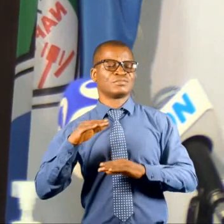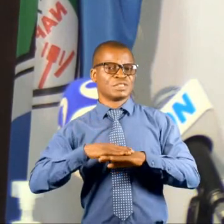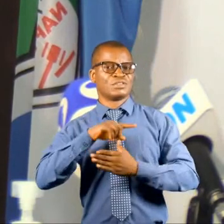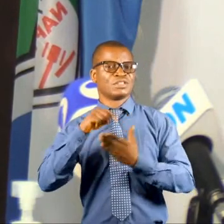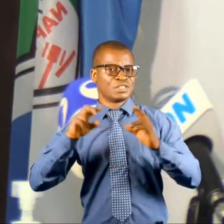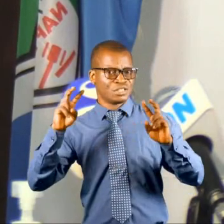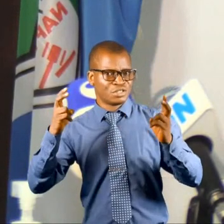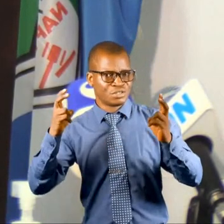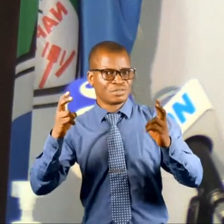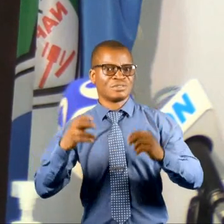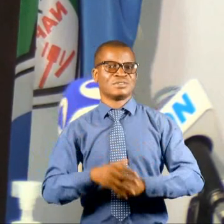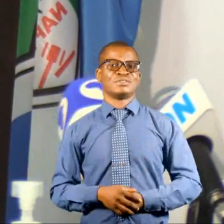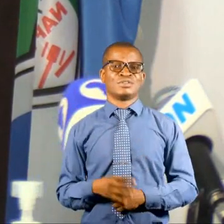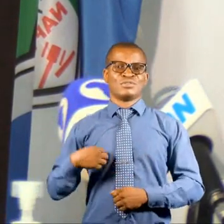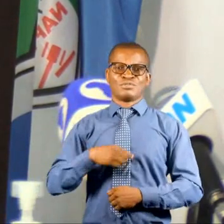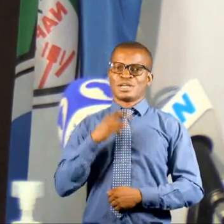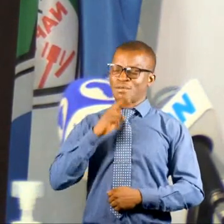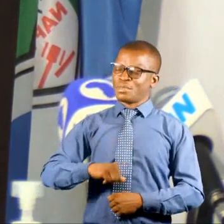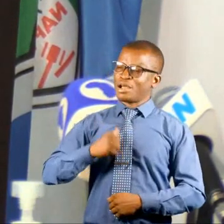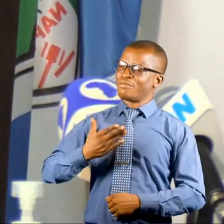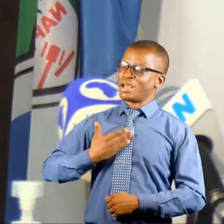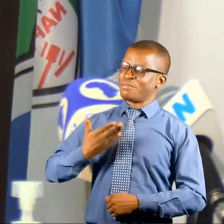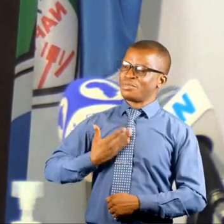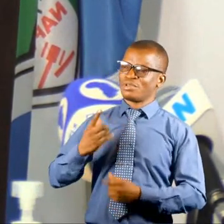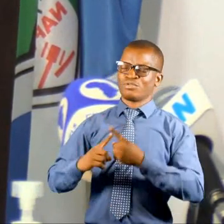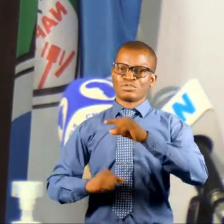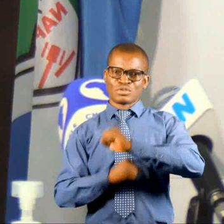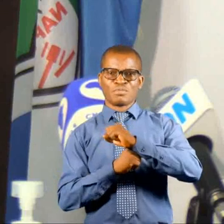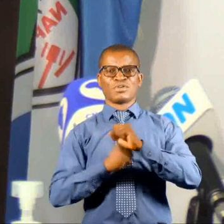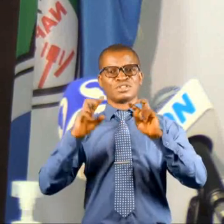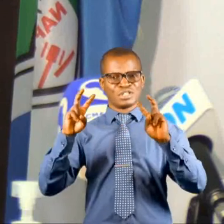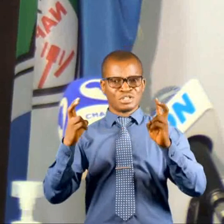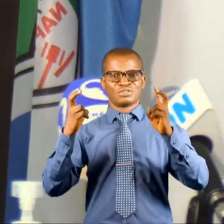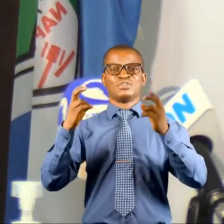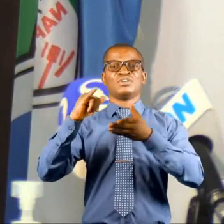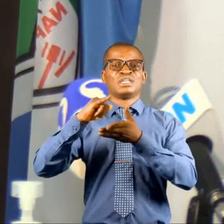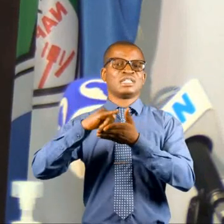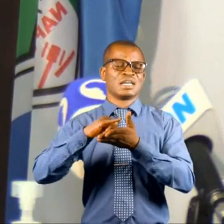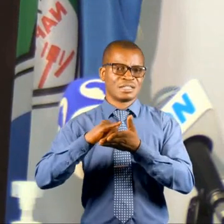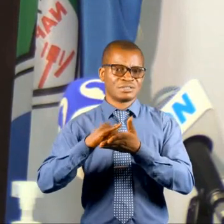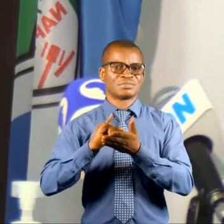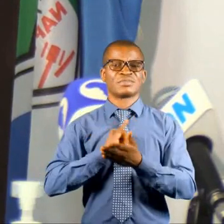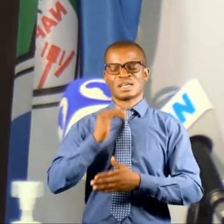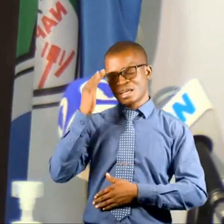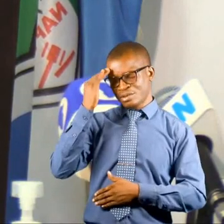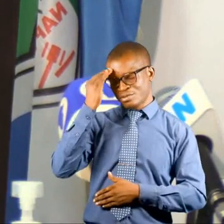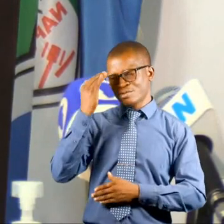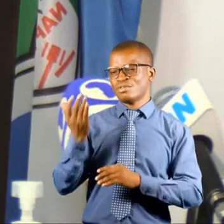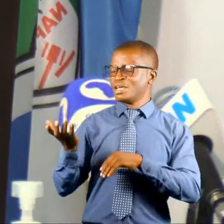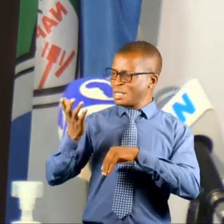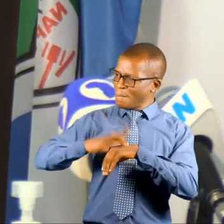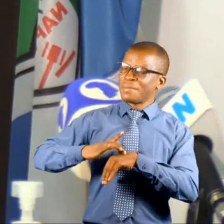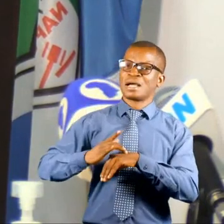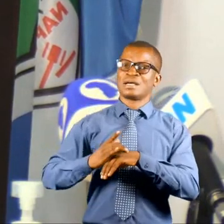this issue. It's one we're quite proud of and very happy to support. It's an issue that I